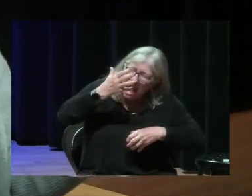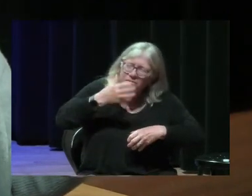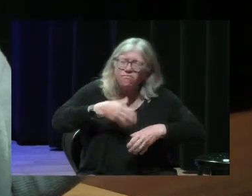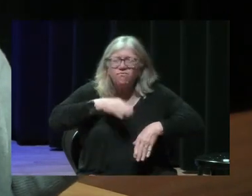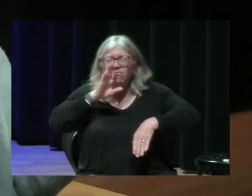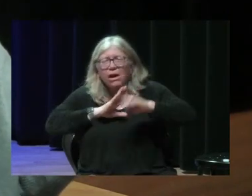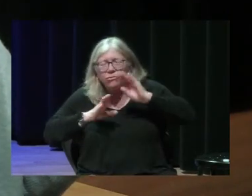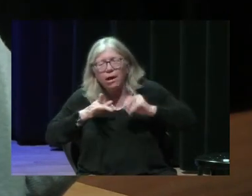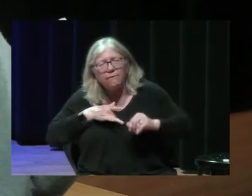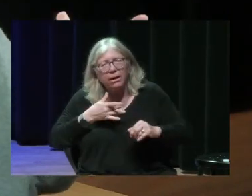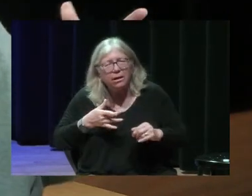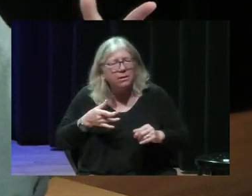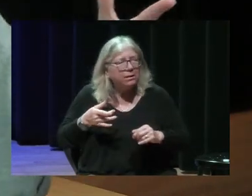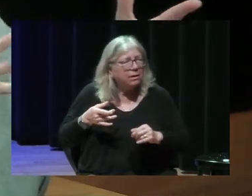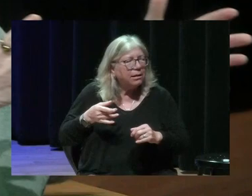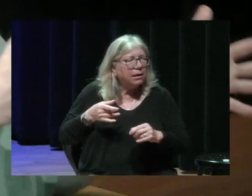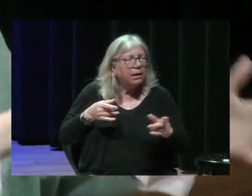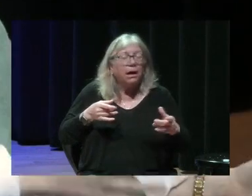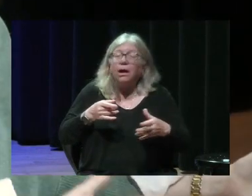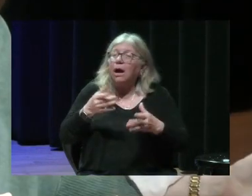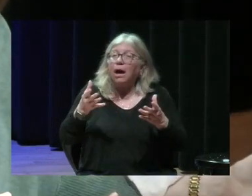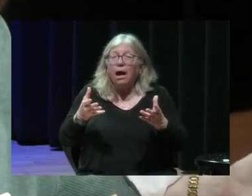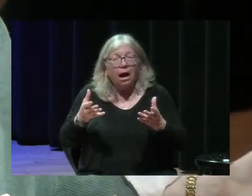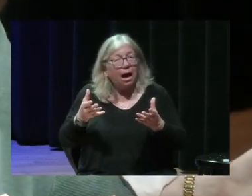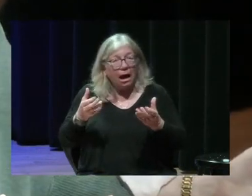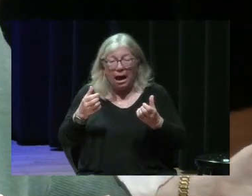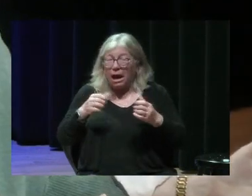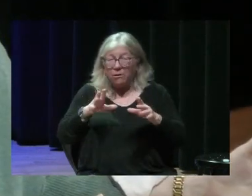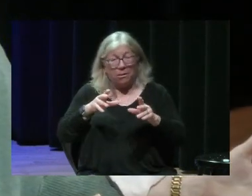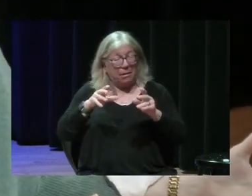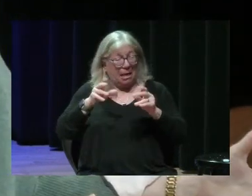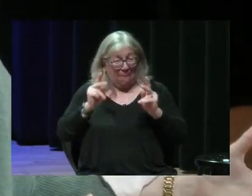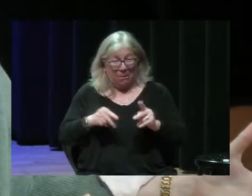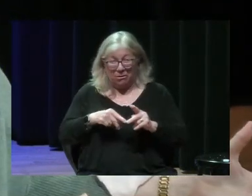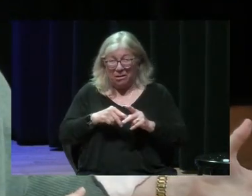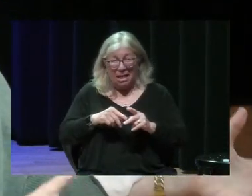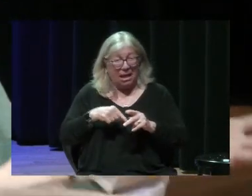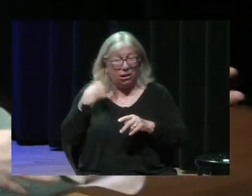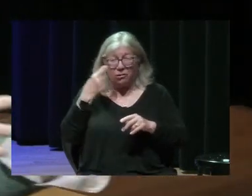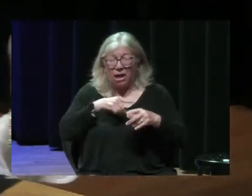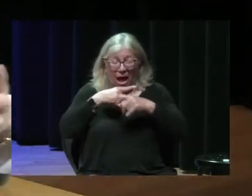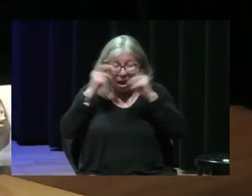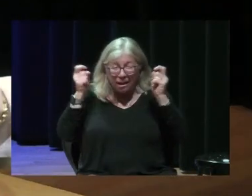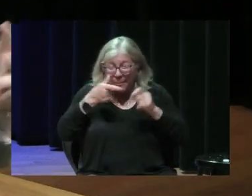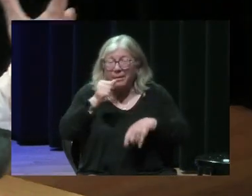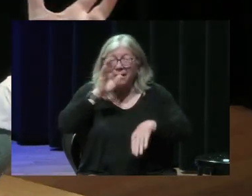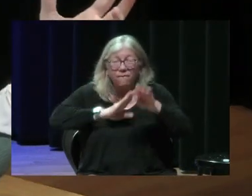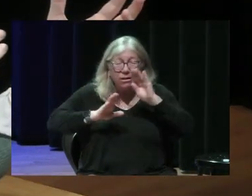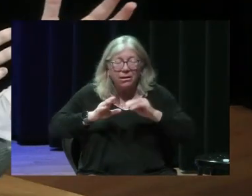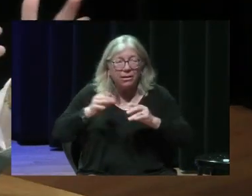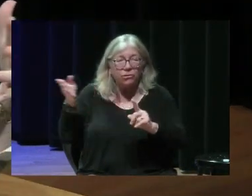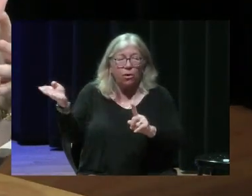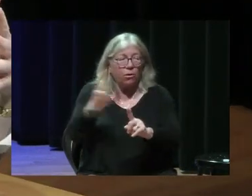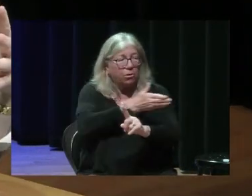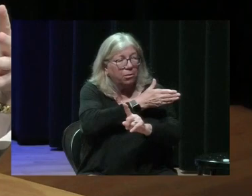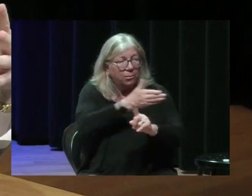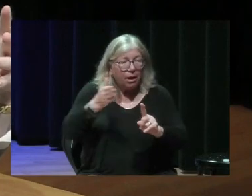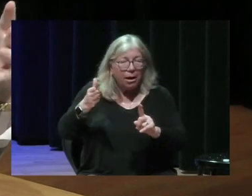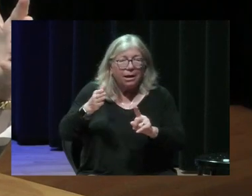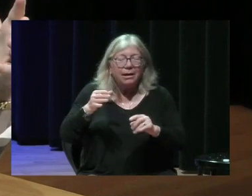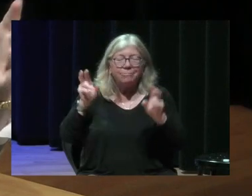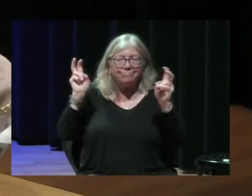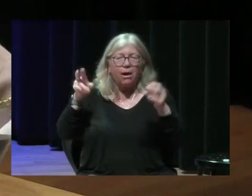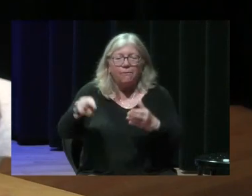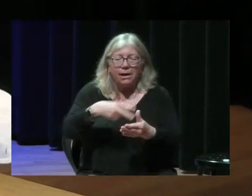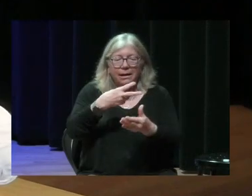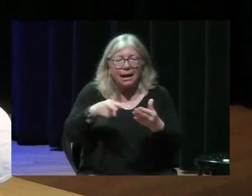am. And I don't want to be that person who's acting ugly because I'm so frustrated. There's that whole spectrum of a dance we do. And